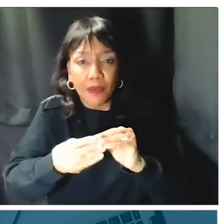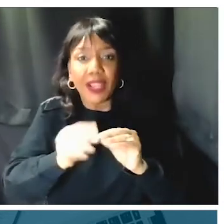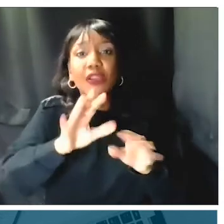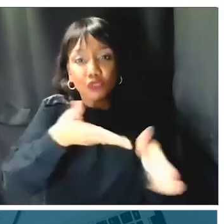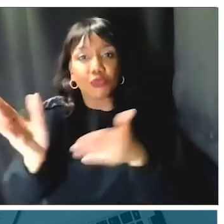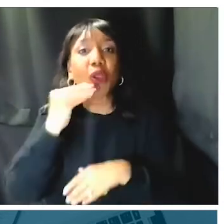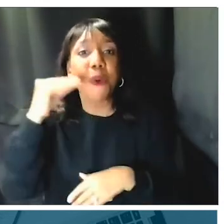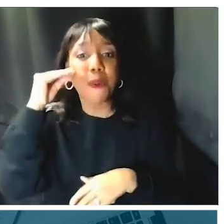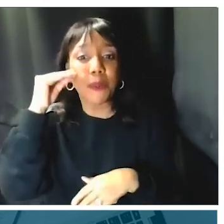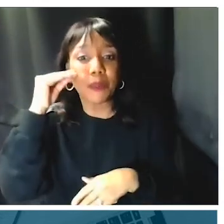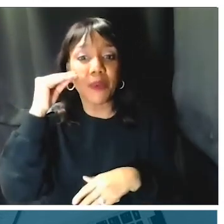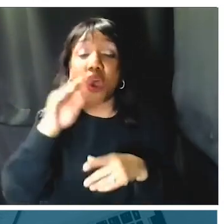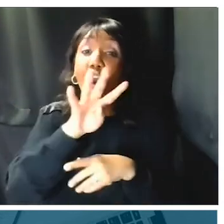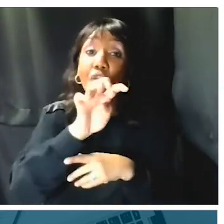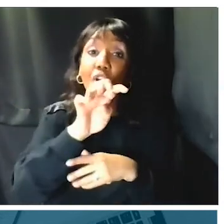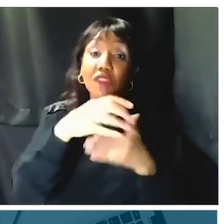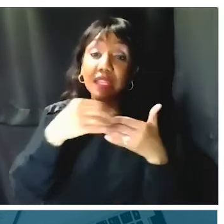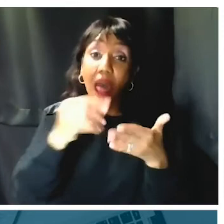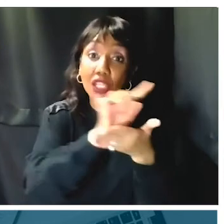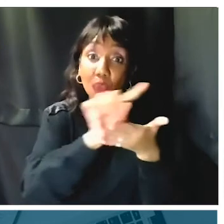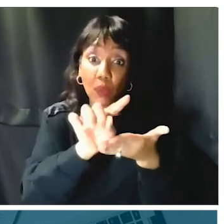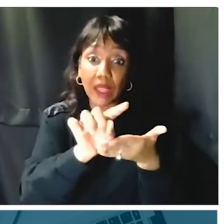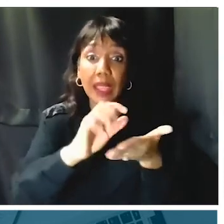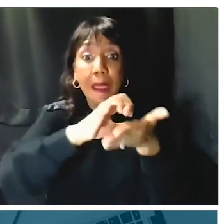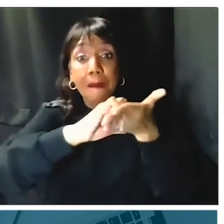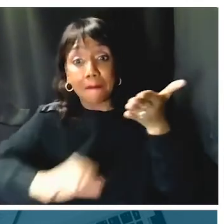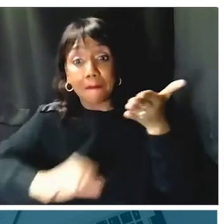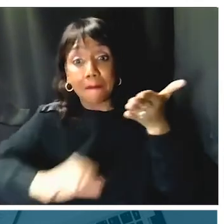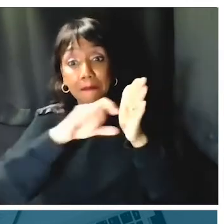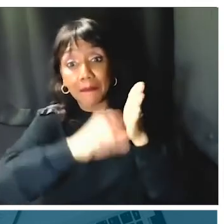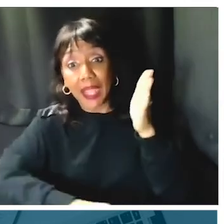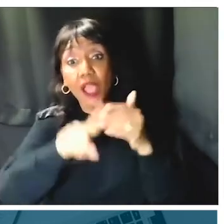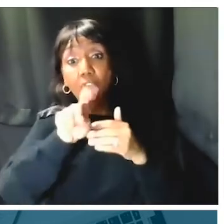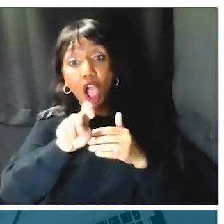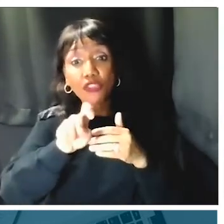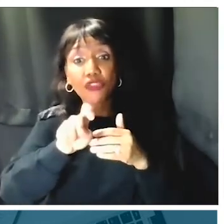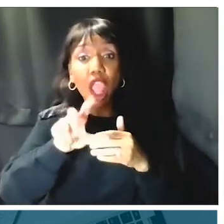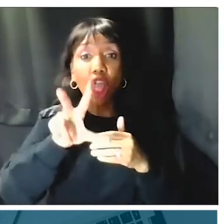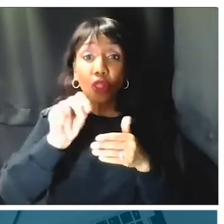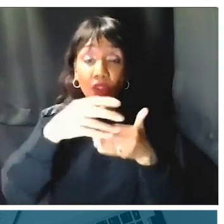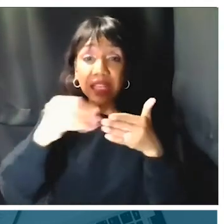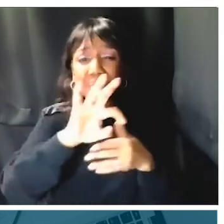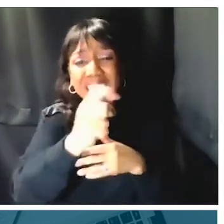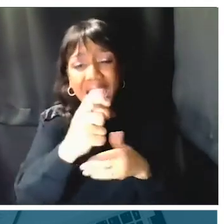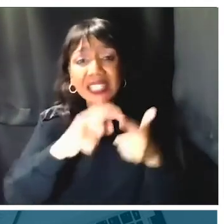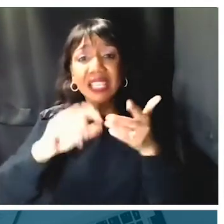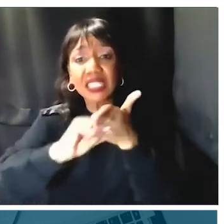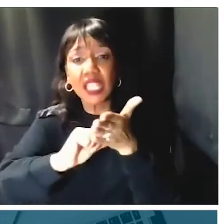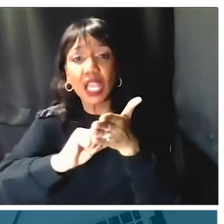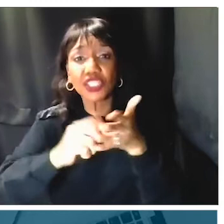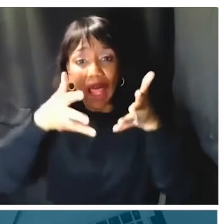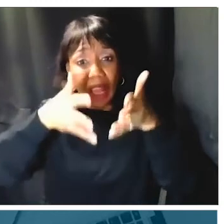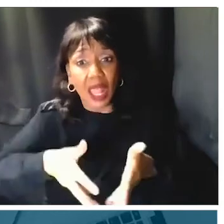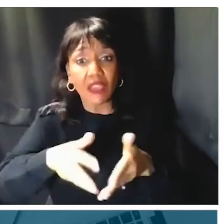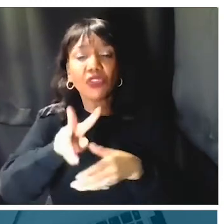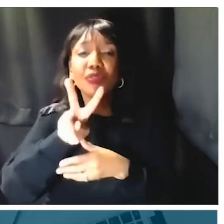amount. For example, $400 minus $130, taxes and deductions, equals